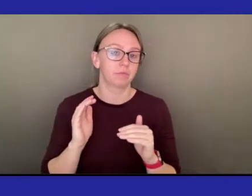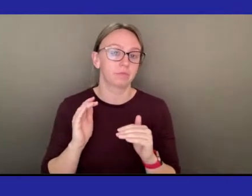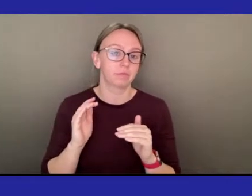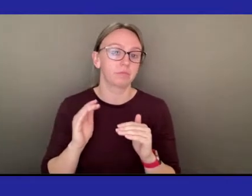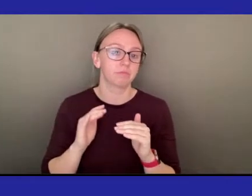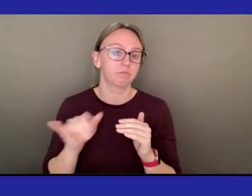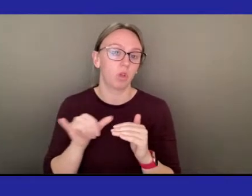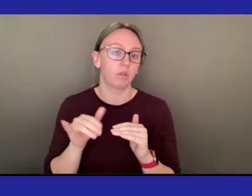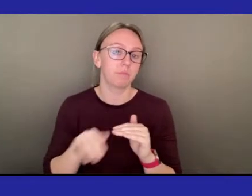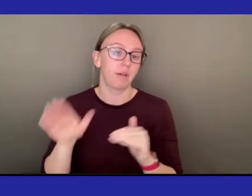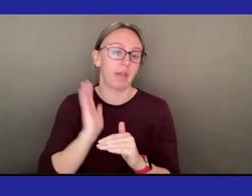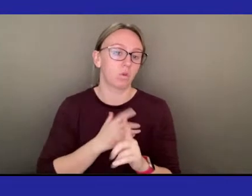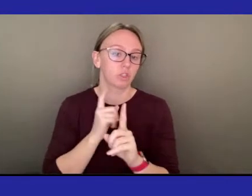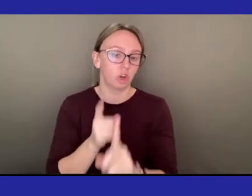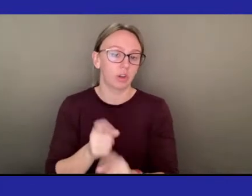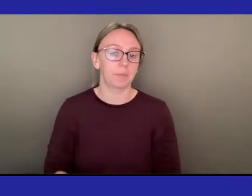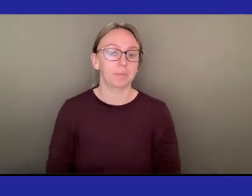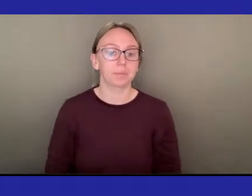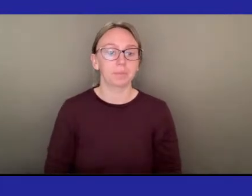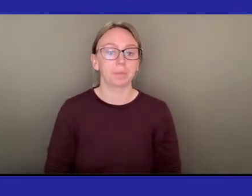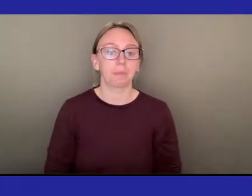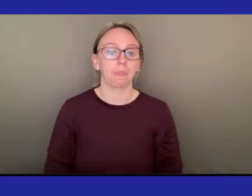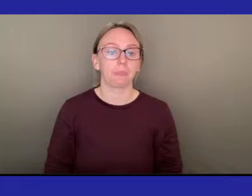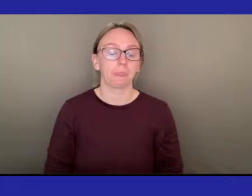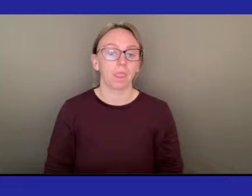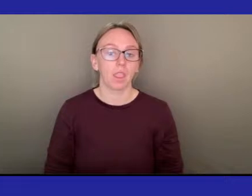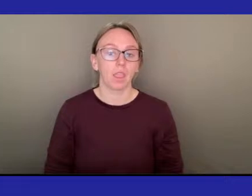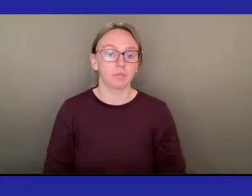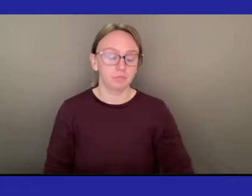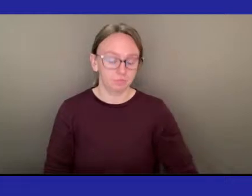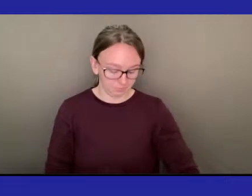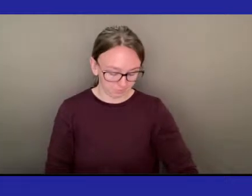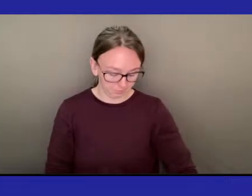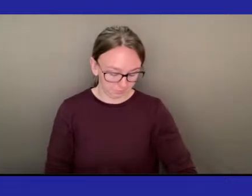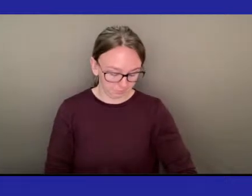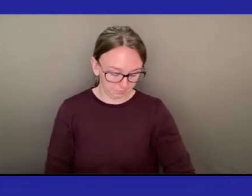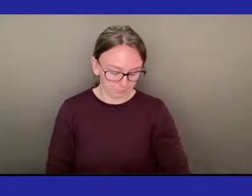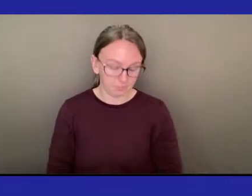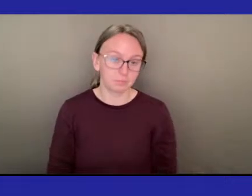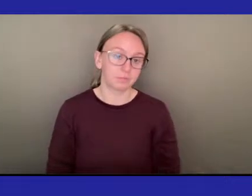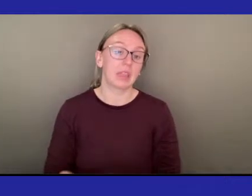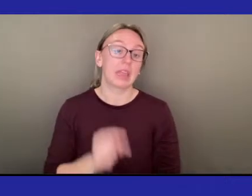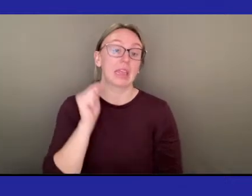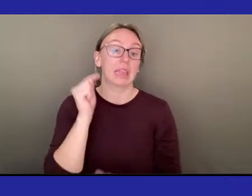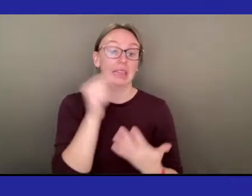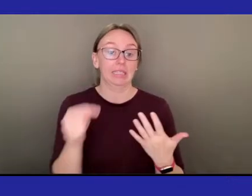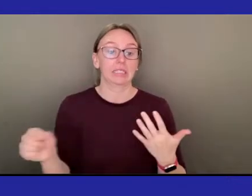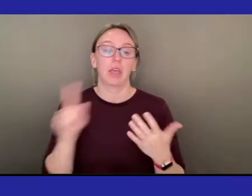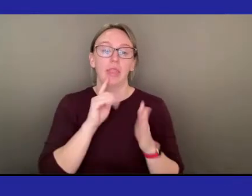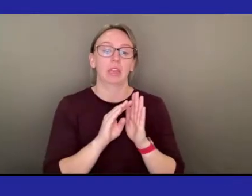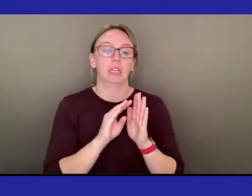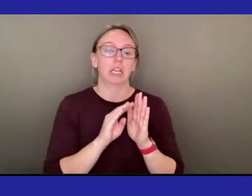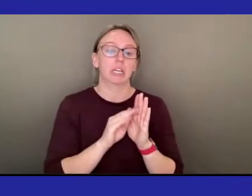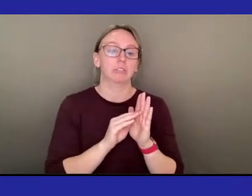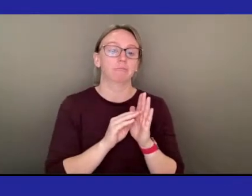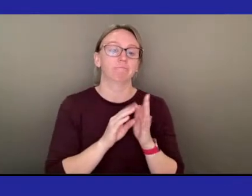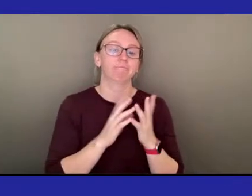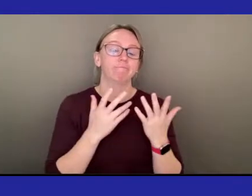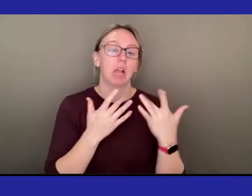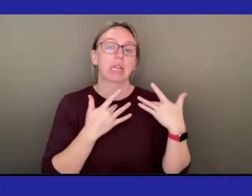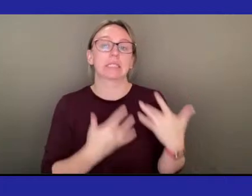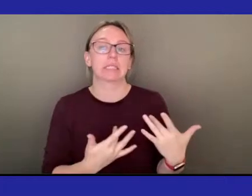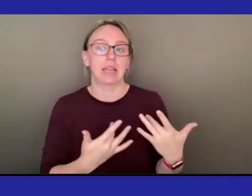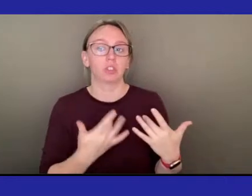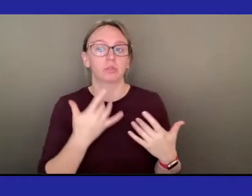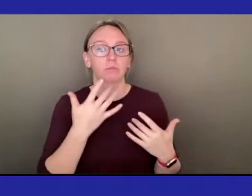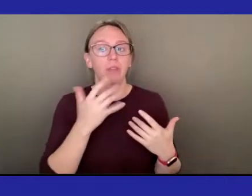All right, so these are the ones that trended in the wrong direction, but are better than or close to target. So